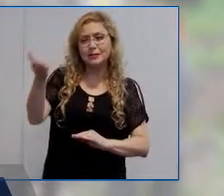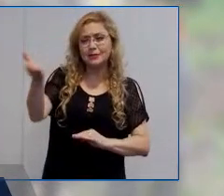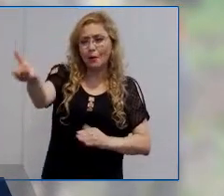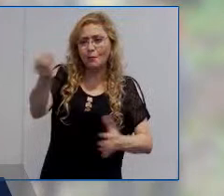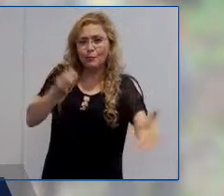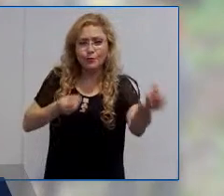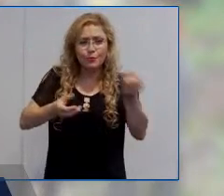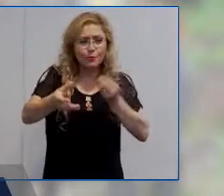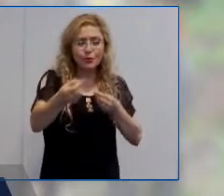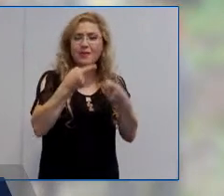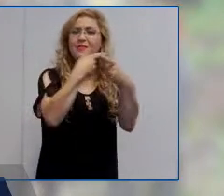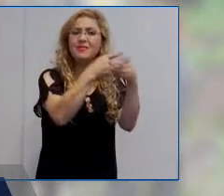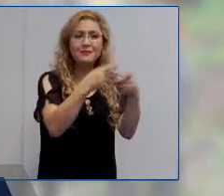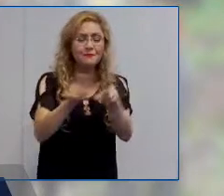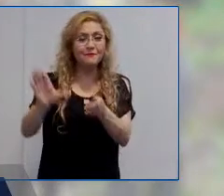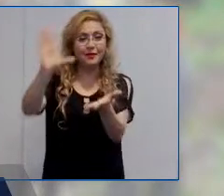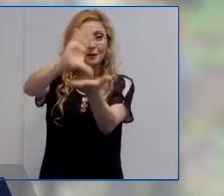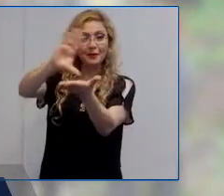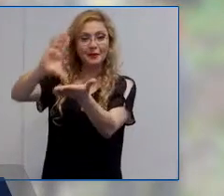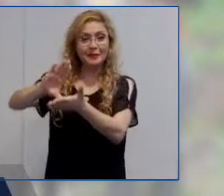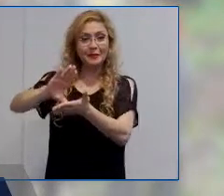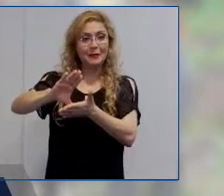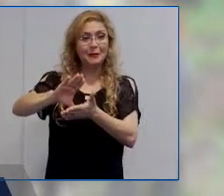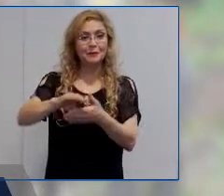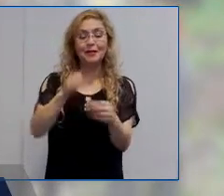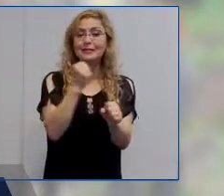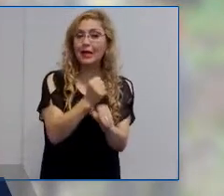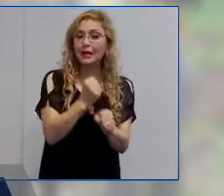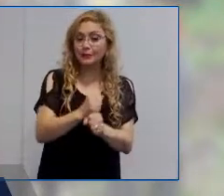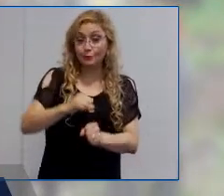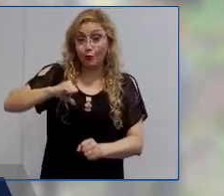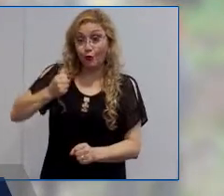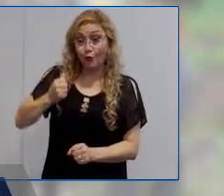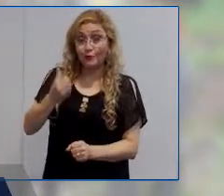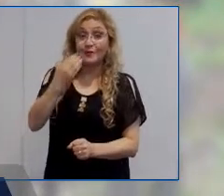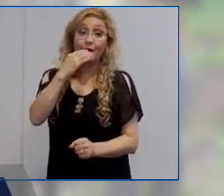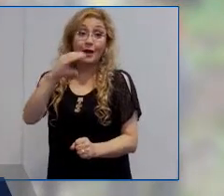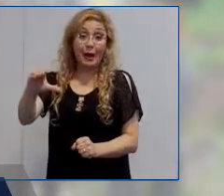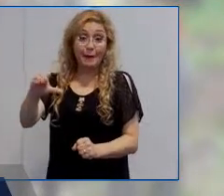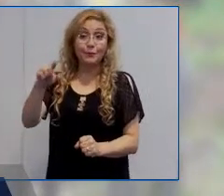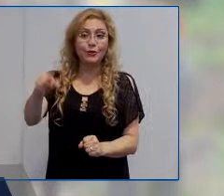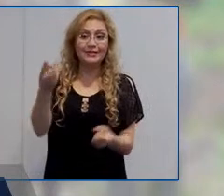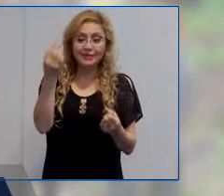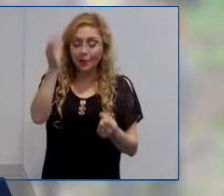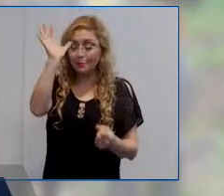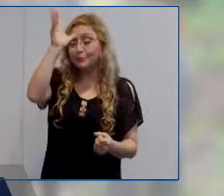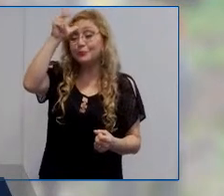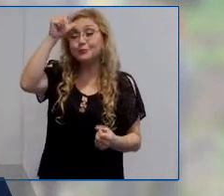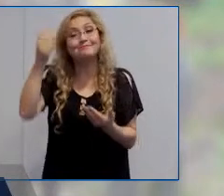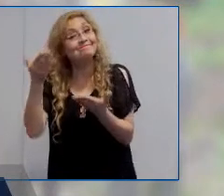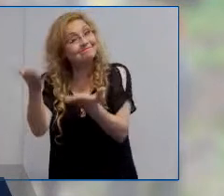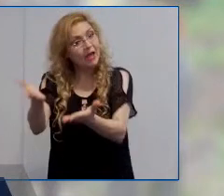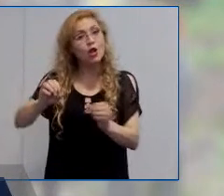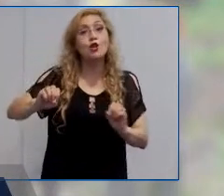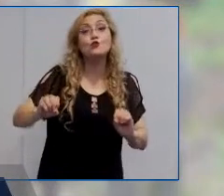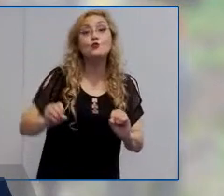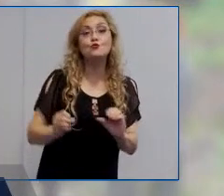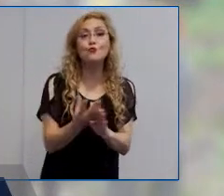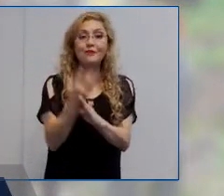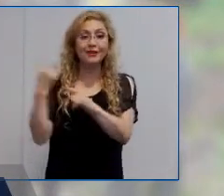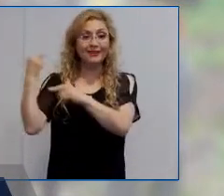from you, from the different countries, what is being done with young, rural young people, these